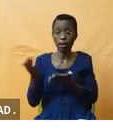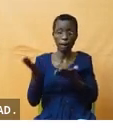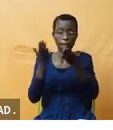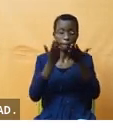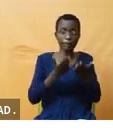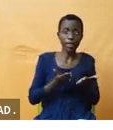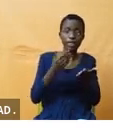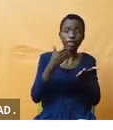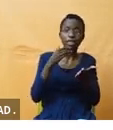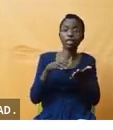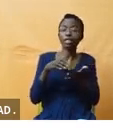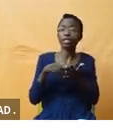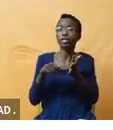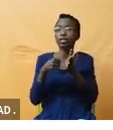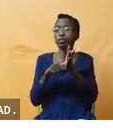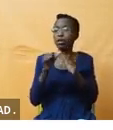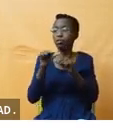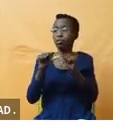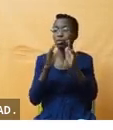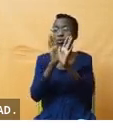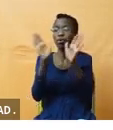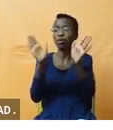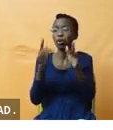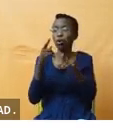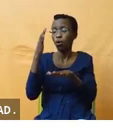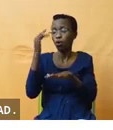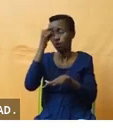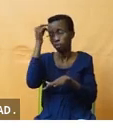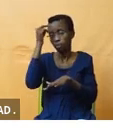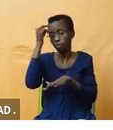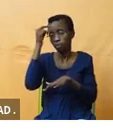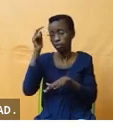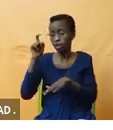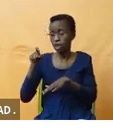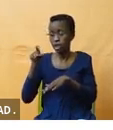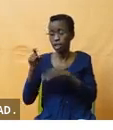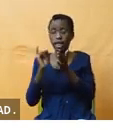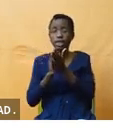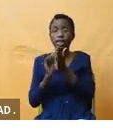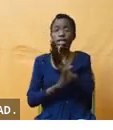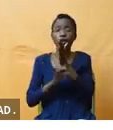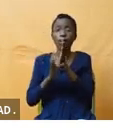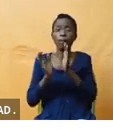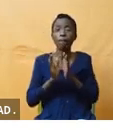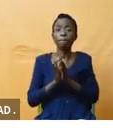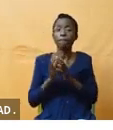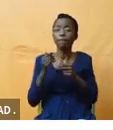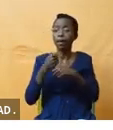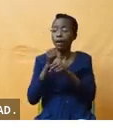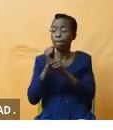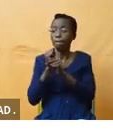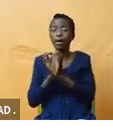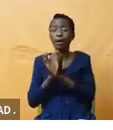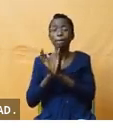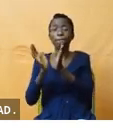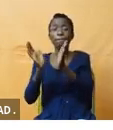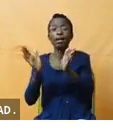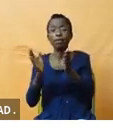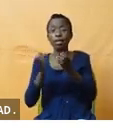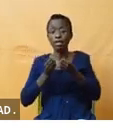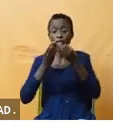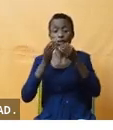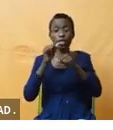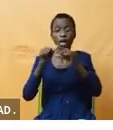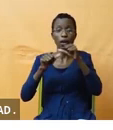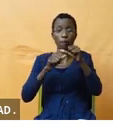issue of transparency, because when it requires that partner states, publicize or share information on domestic